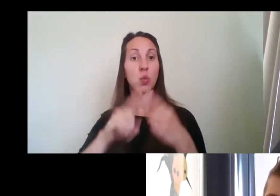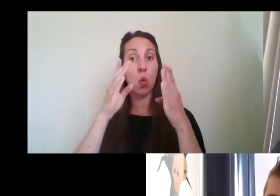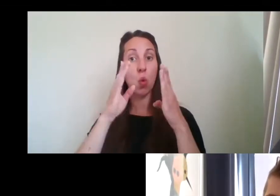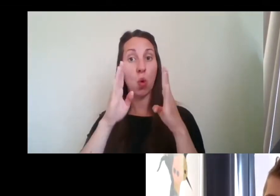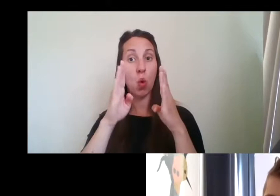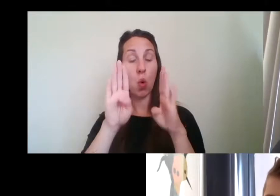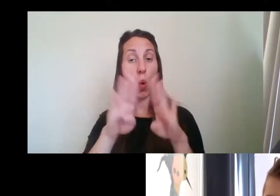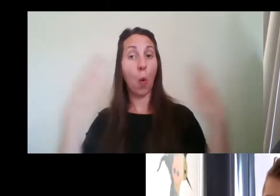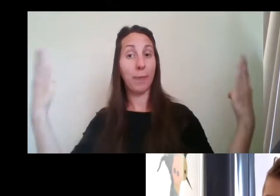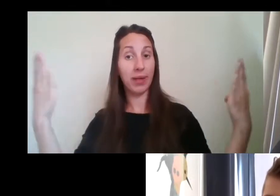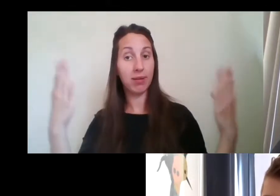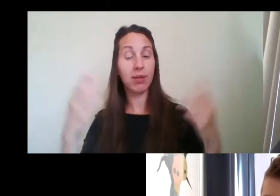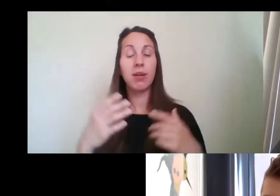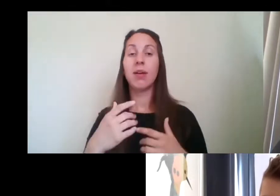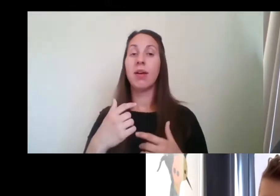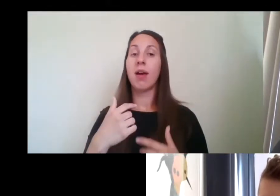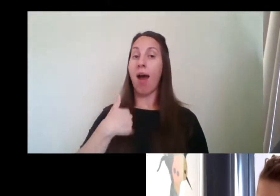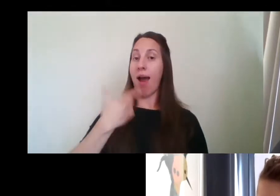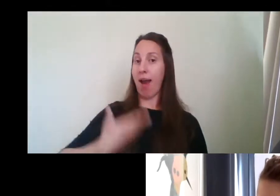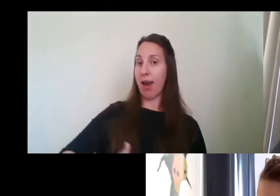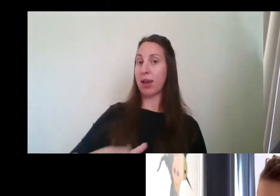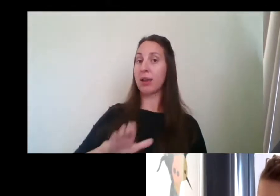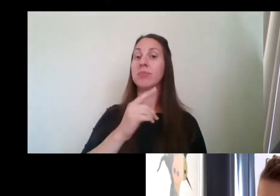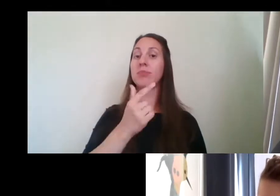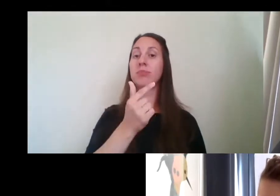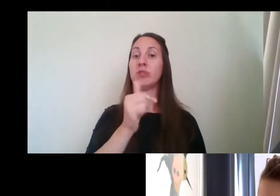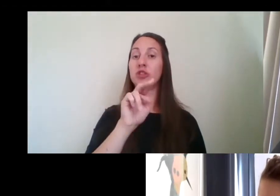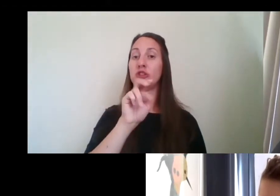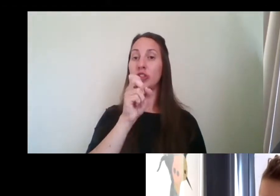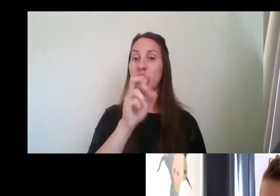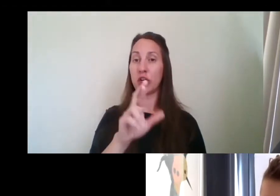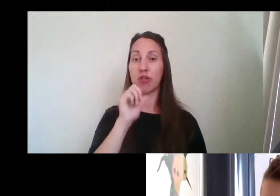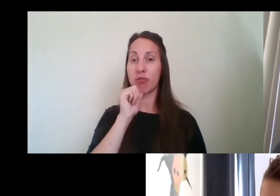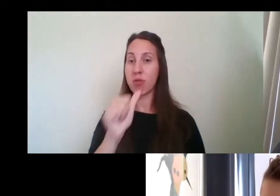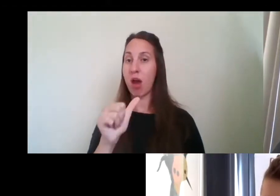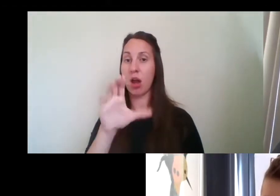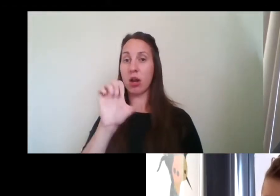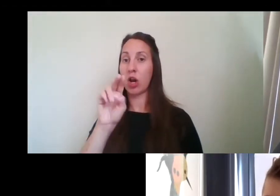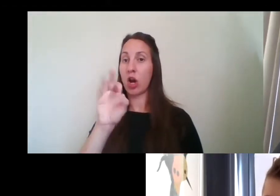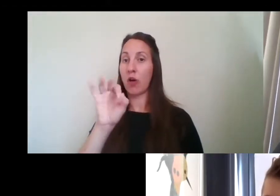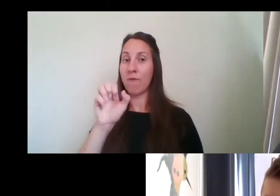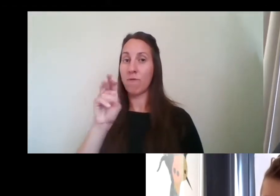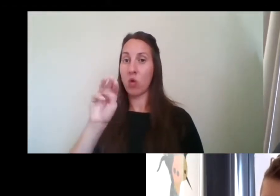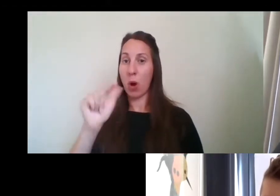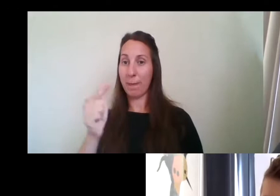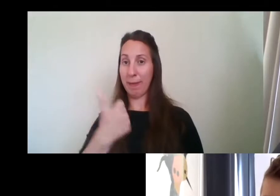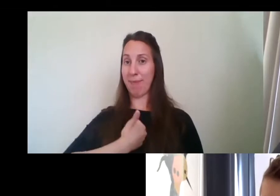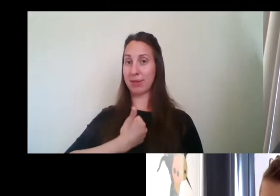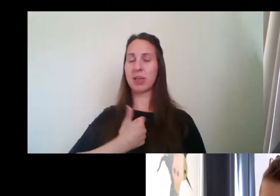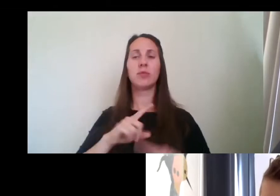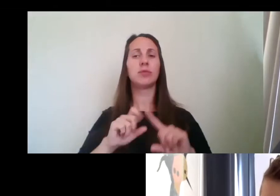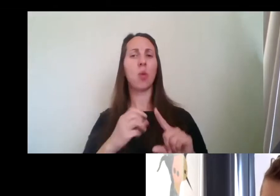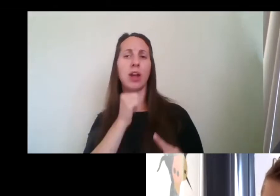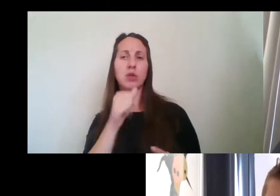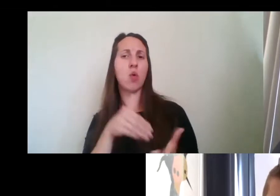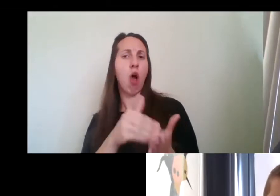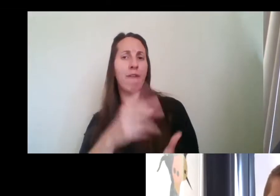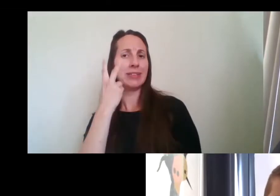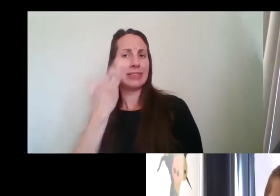queer, gender nonconforming myself, I often don't see myself included in the organization's narrative.